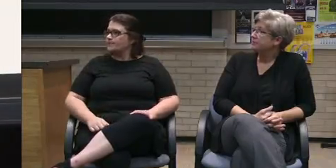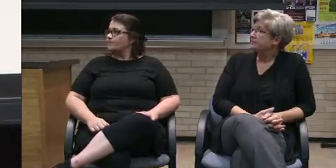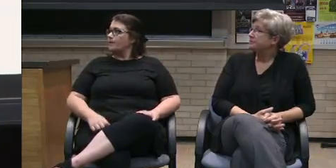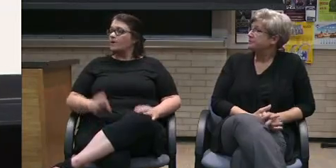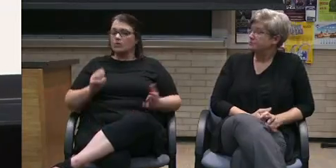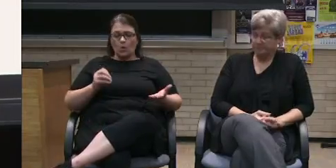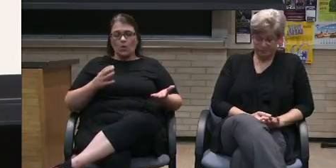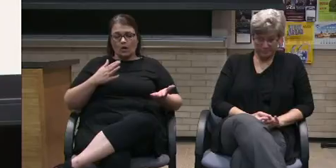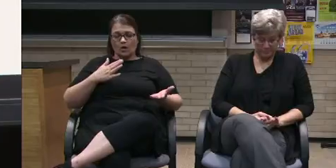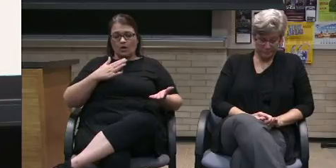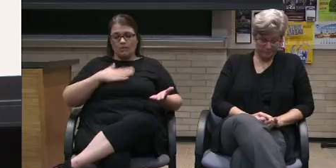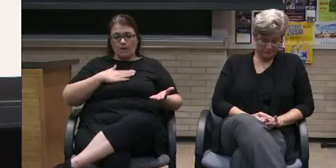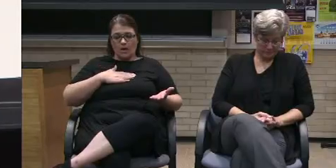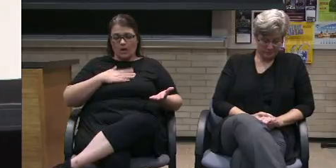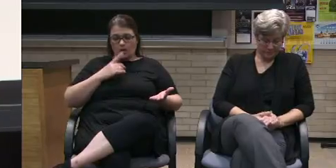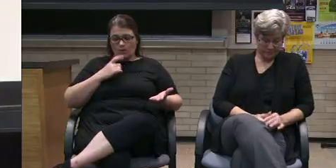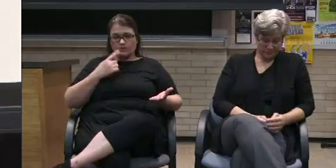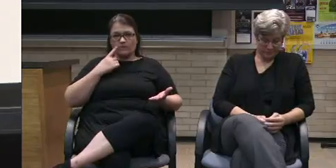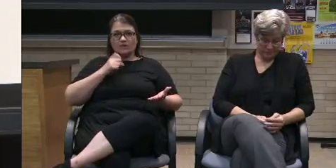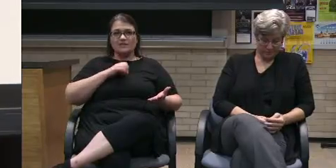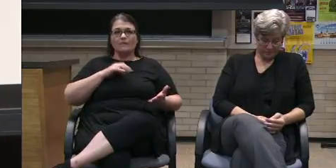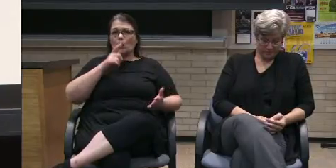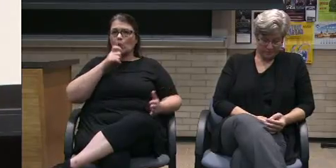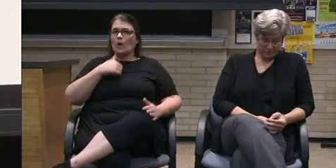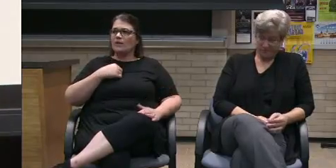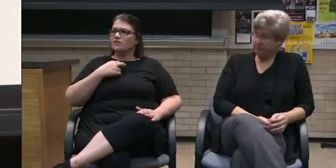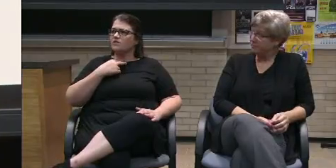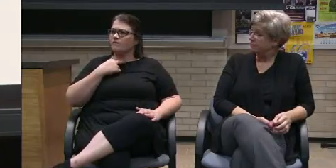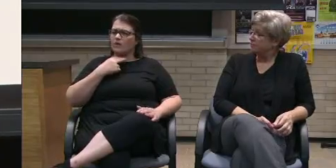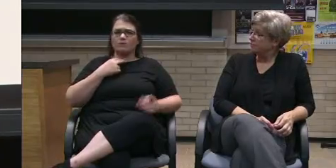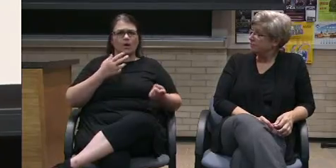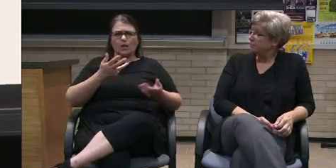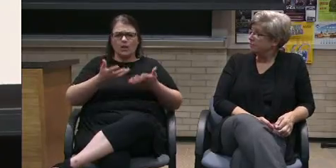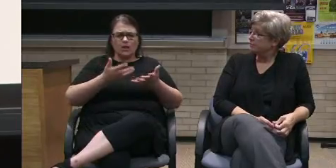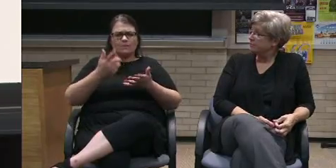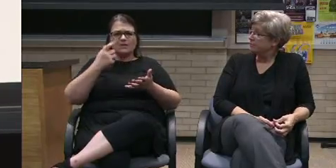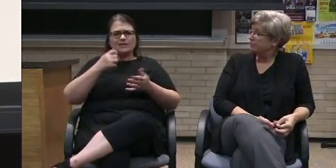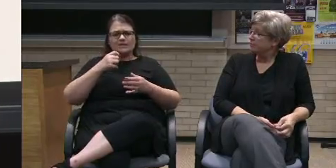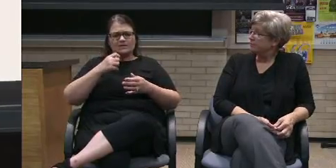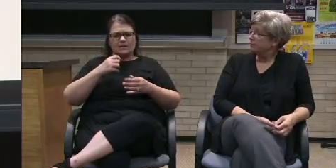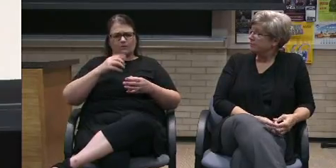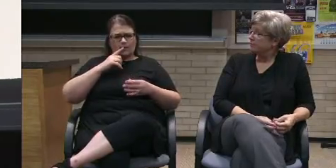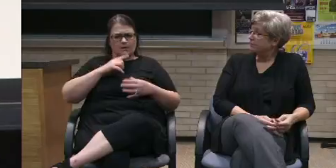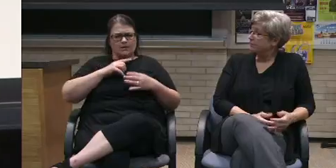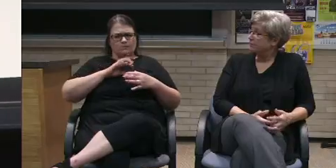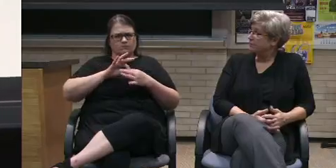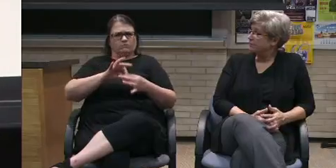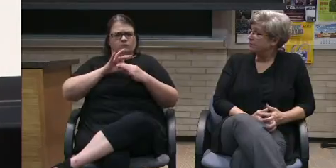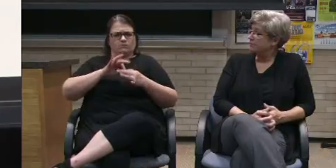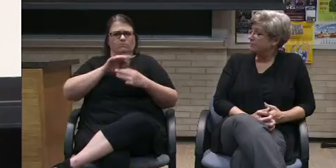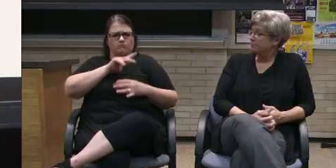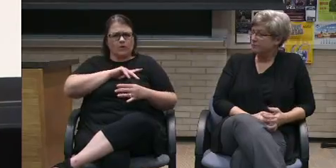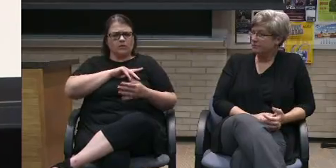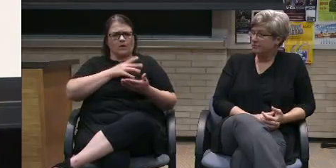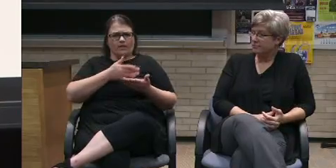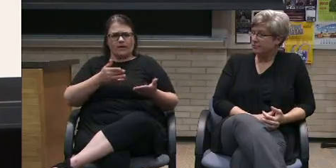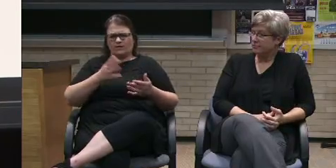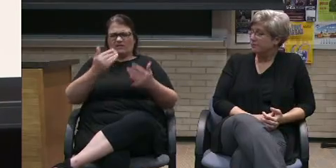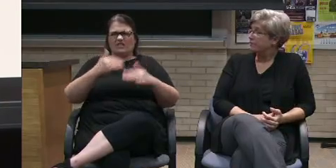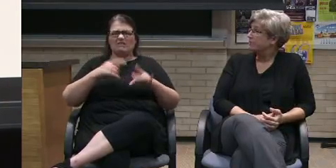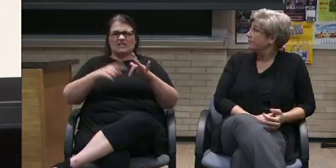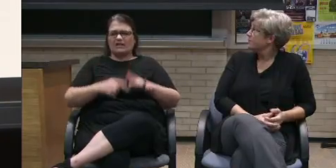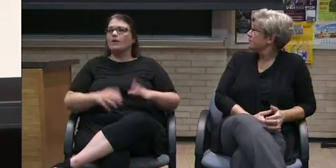for the faculty was, we have these. Who has the verbal? Because it's about an interpersonal thing. And I'll skip to the last one.